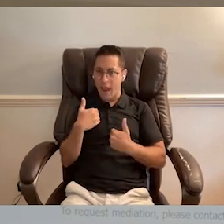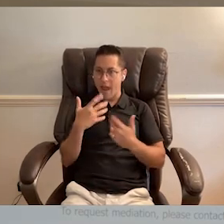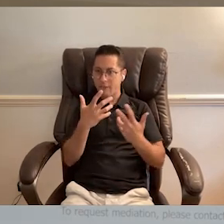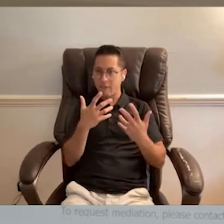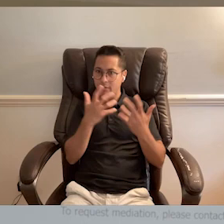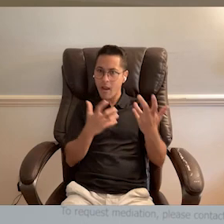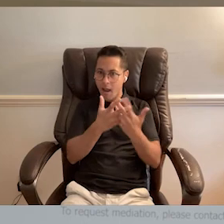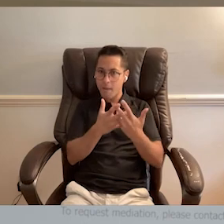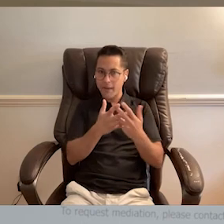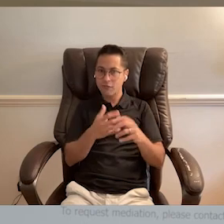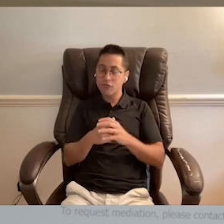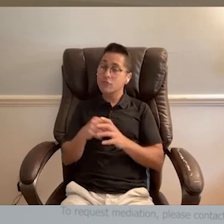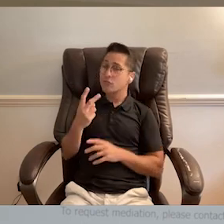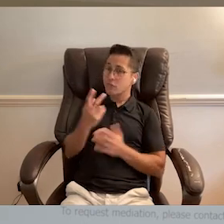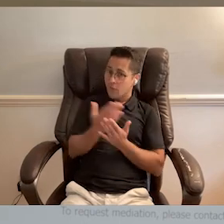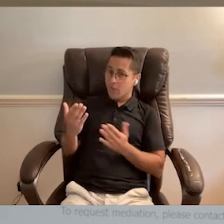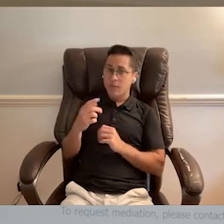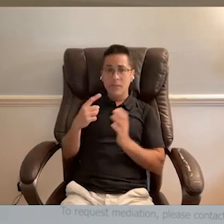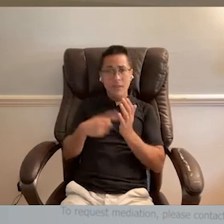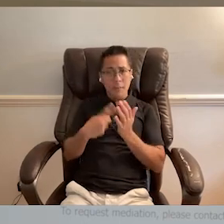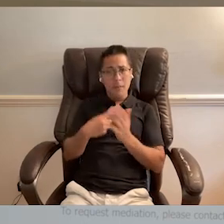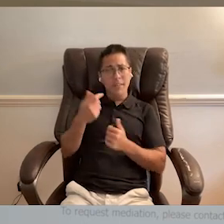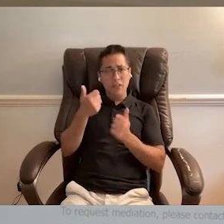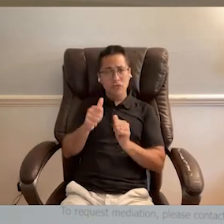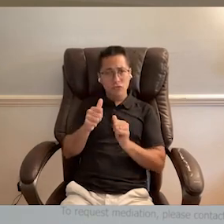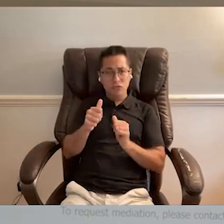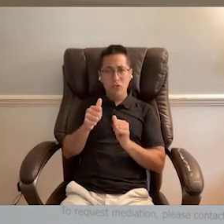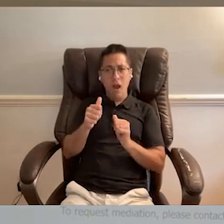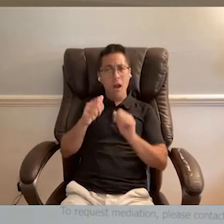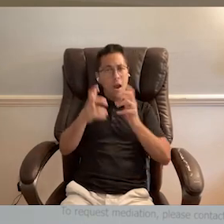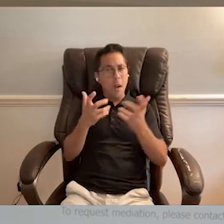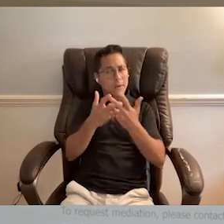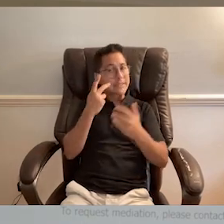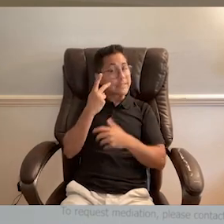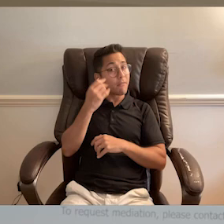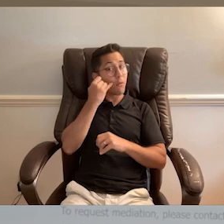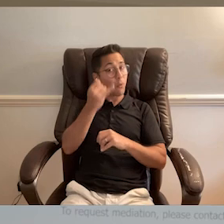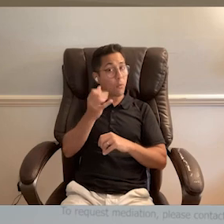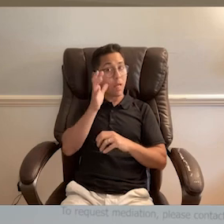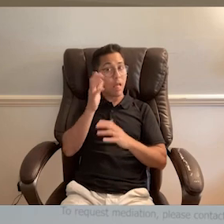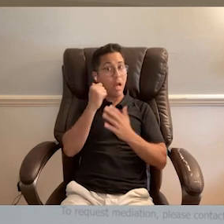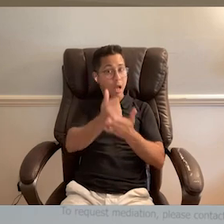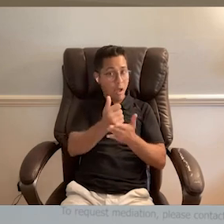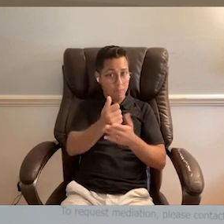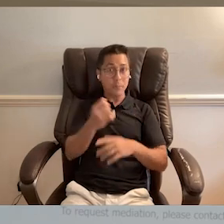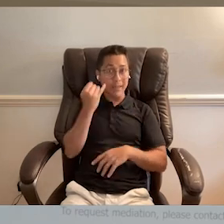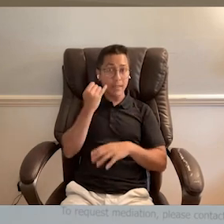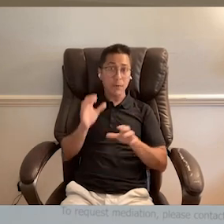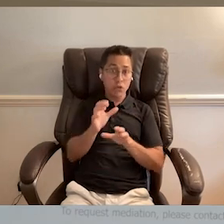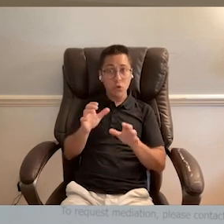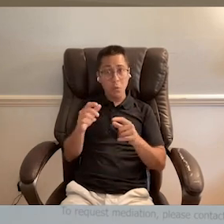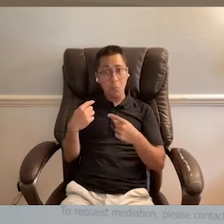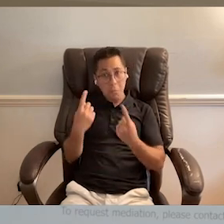things. Sometimes they trial accommodations to see if they're gonna help the child. So if they've been doing it a little while and they're seeing that it's helping